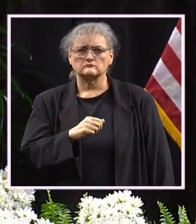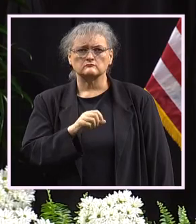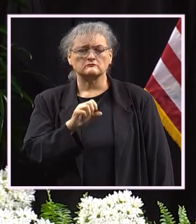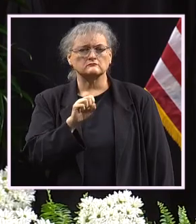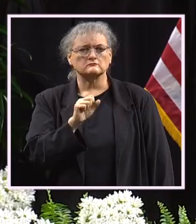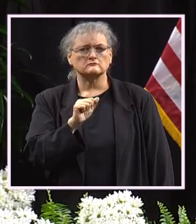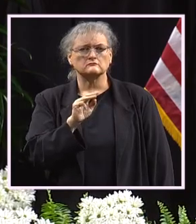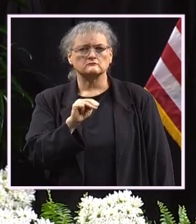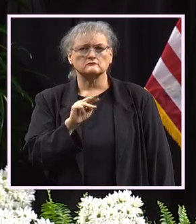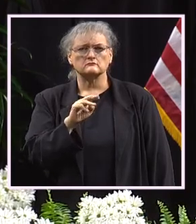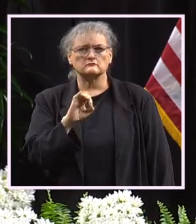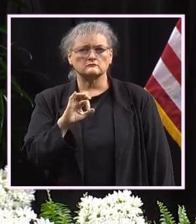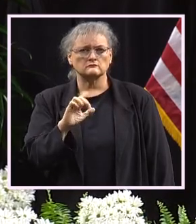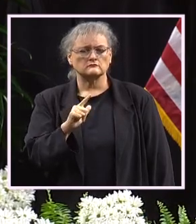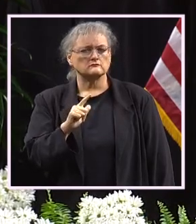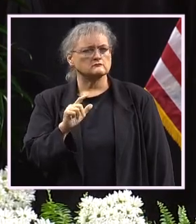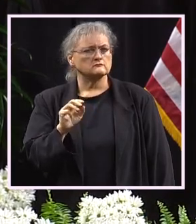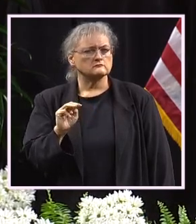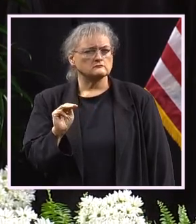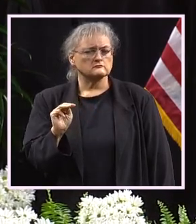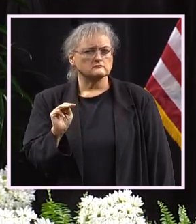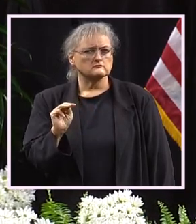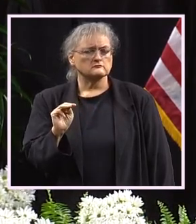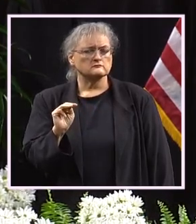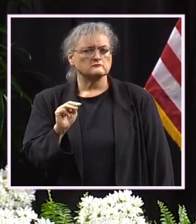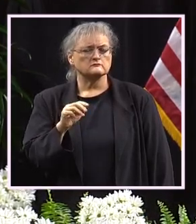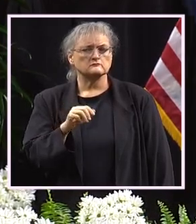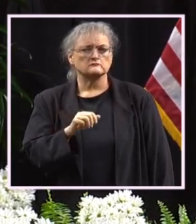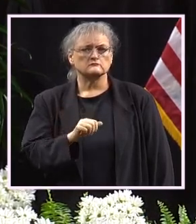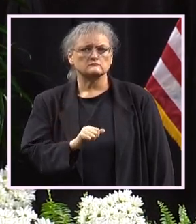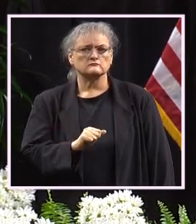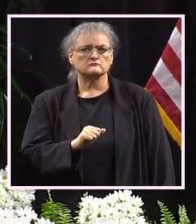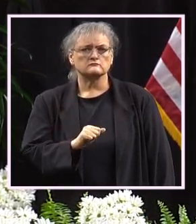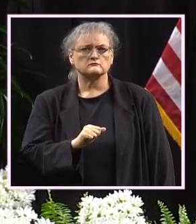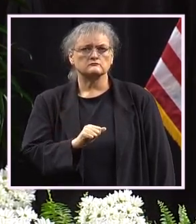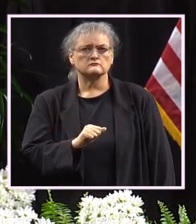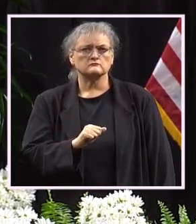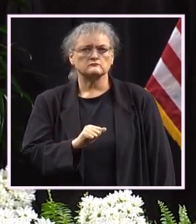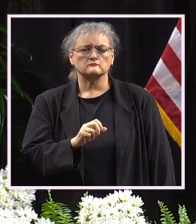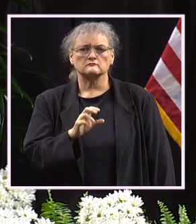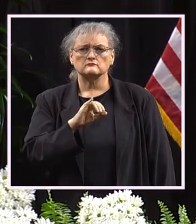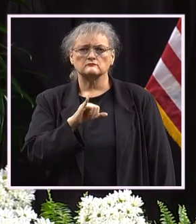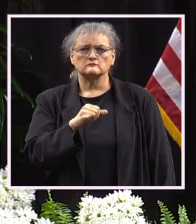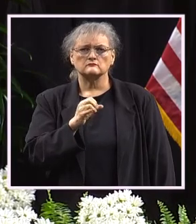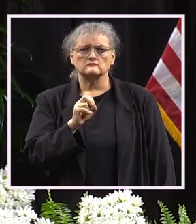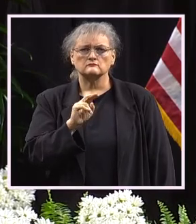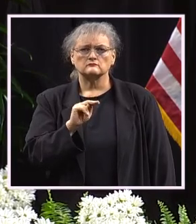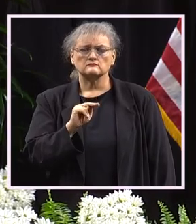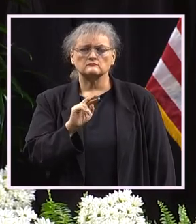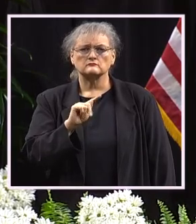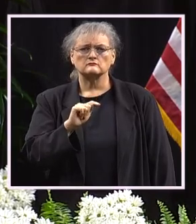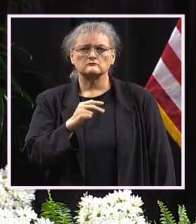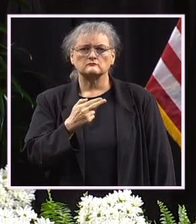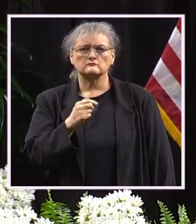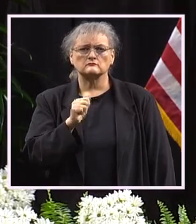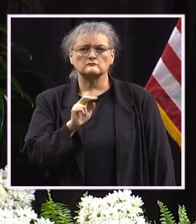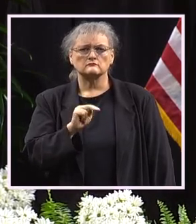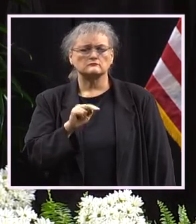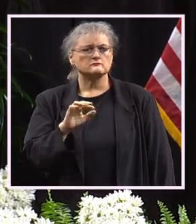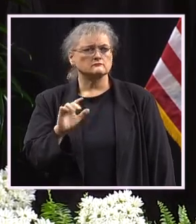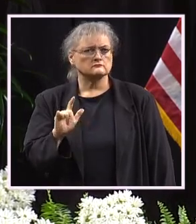Samuel Caleb Mangum, Master of Science. Jonathan Francisco Leon.